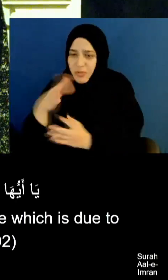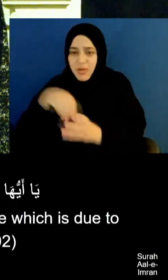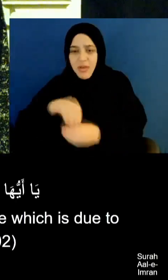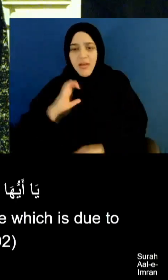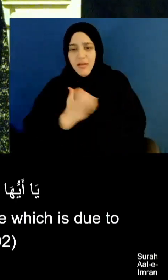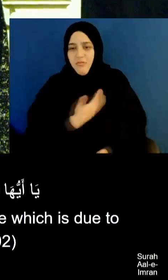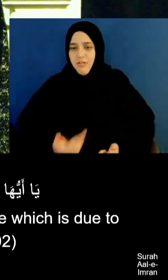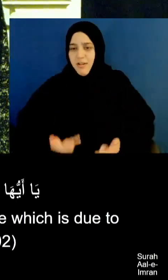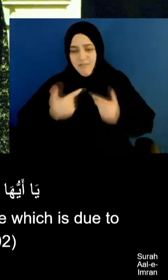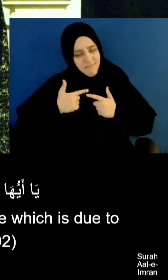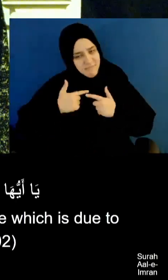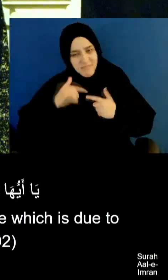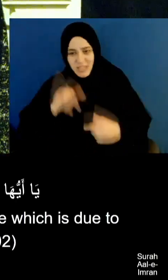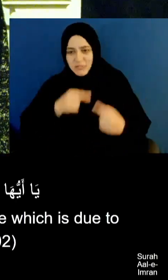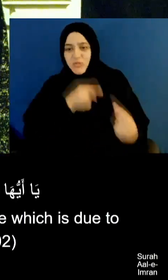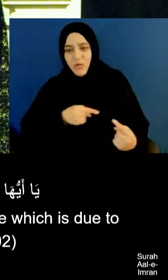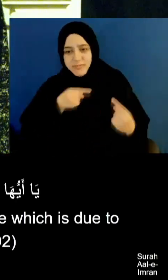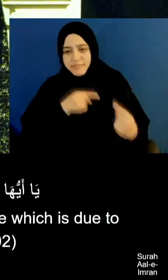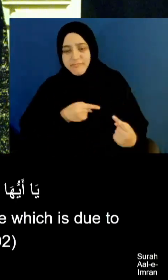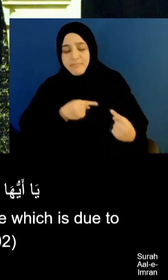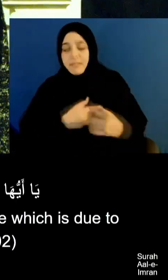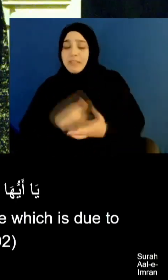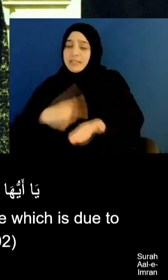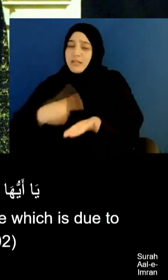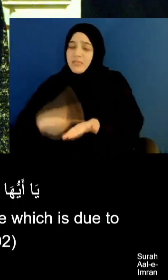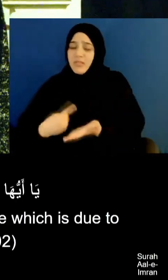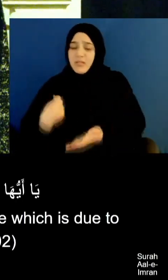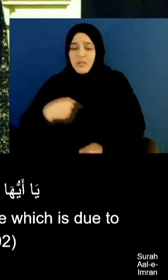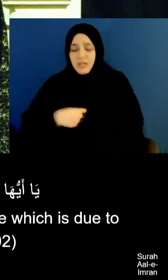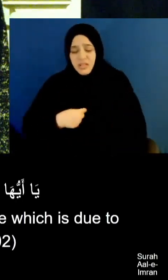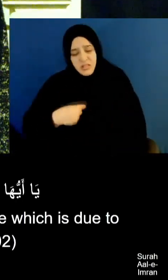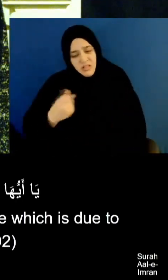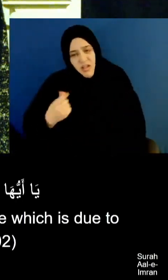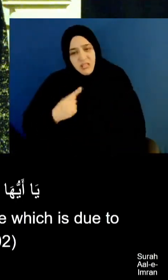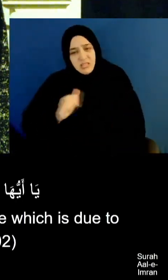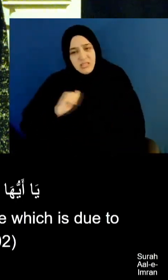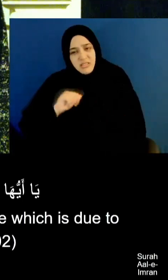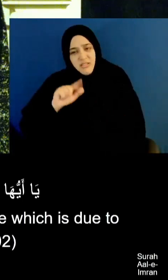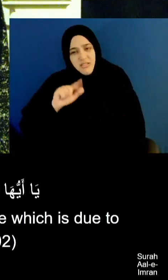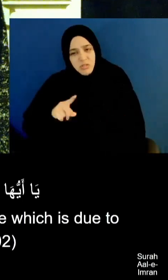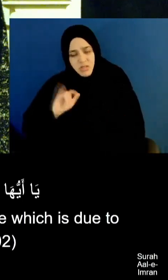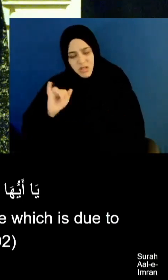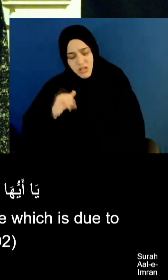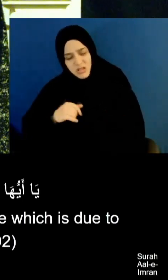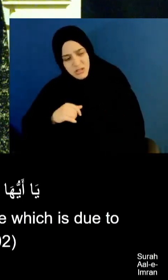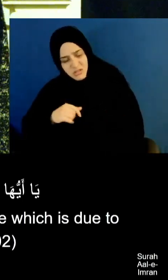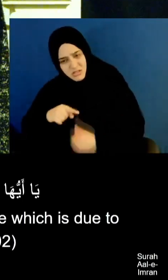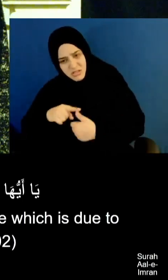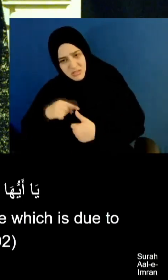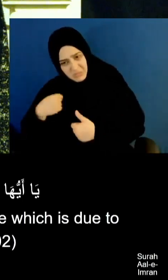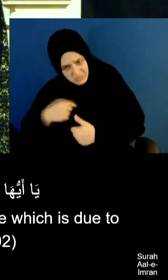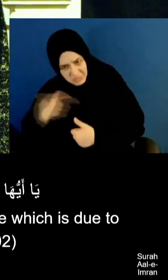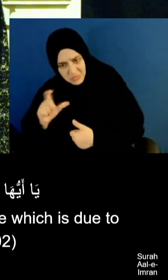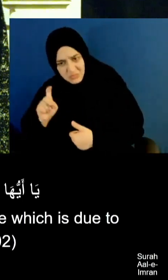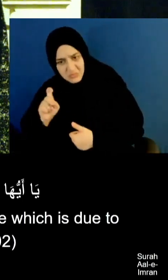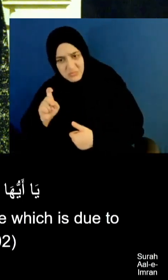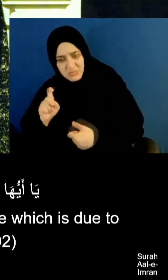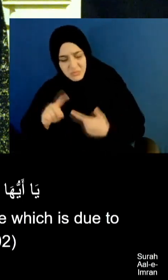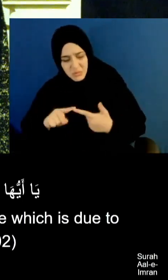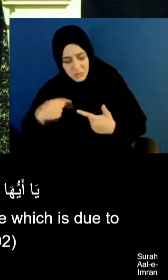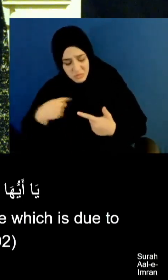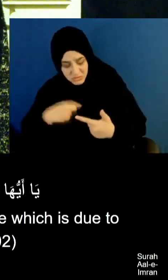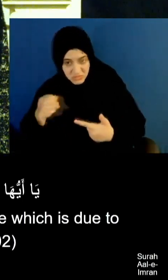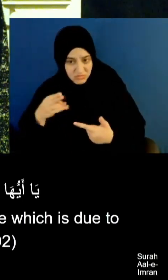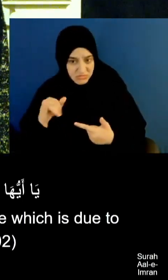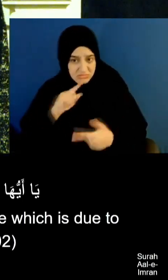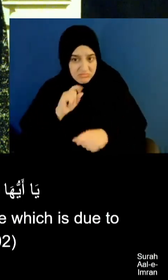Sometimes we tend to ask ourselves questions. Are we Muslims? Are we Shias